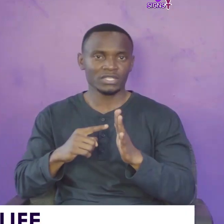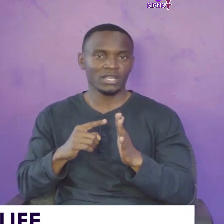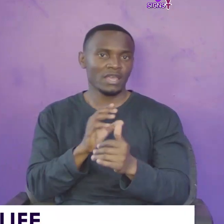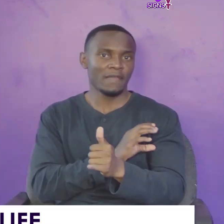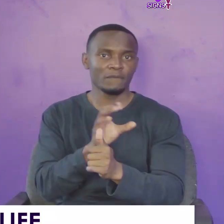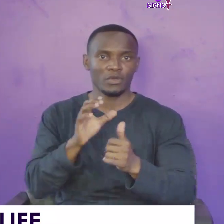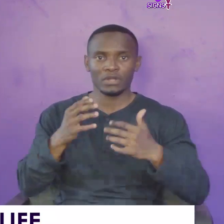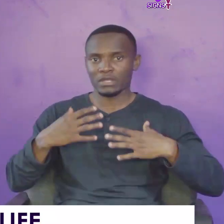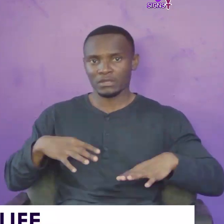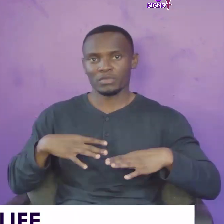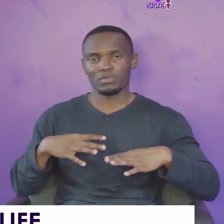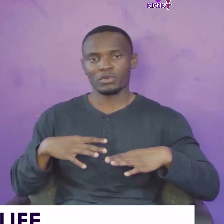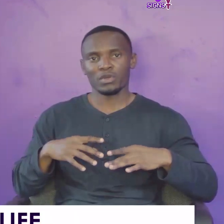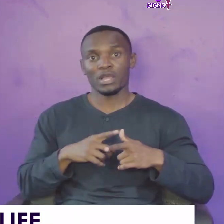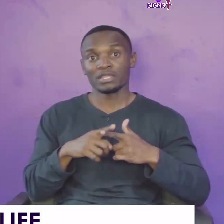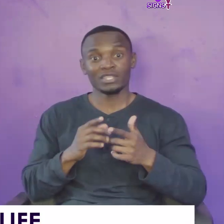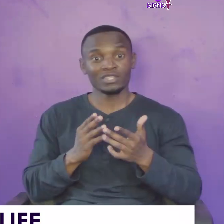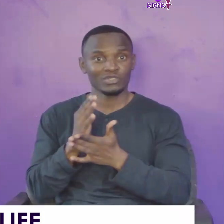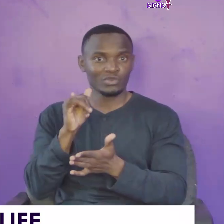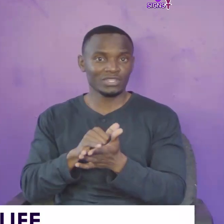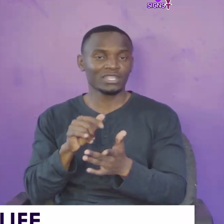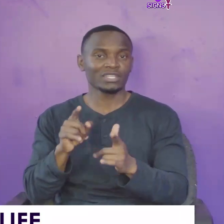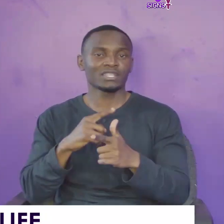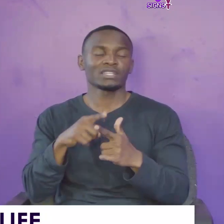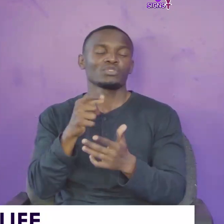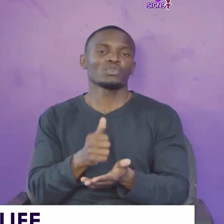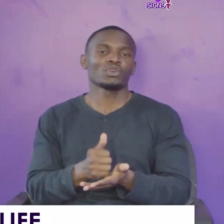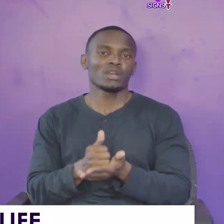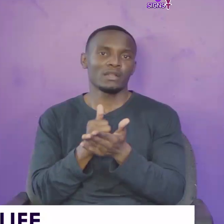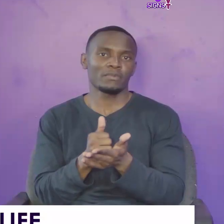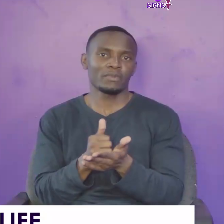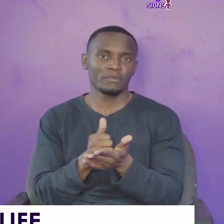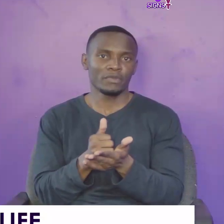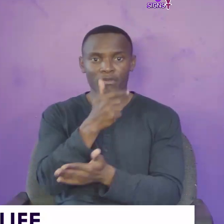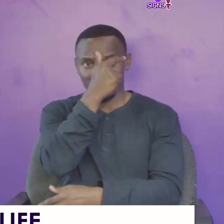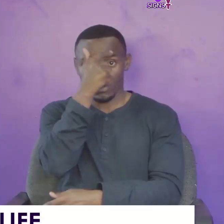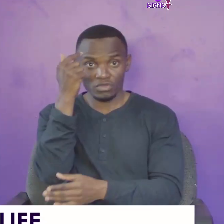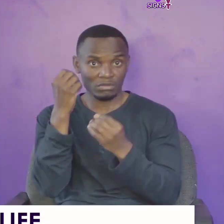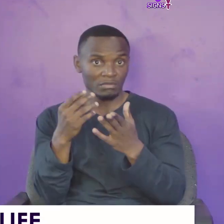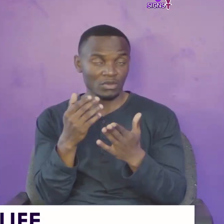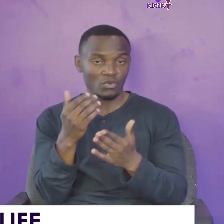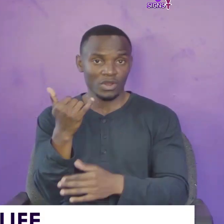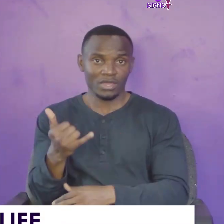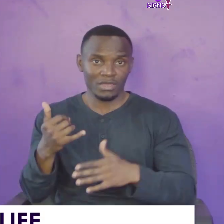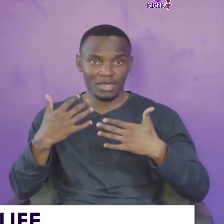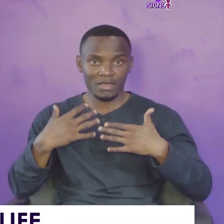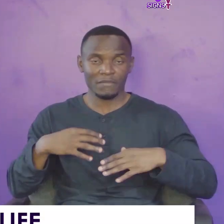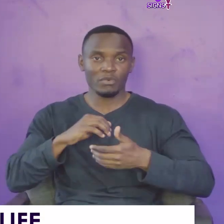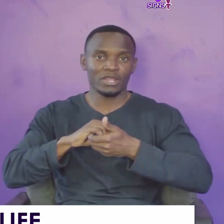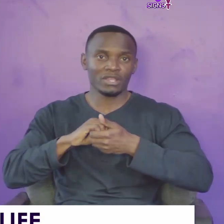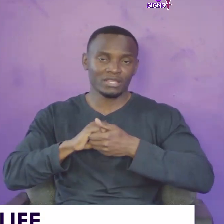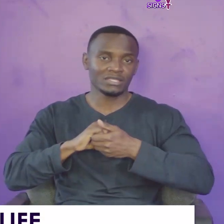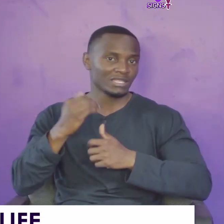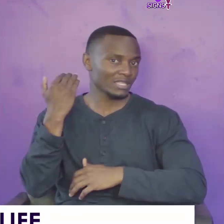even by doing that, you're assisting them be ethical people, because some of the young people that you find engaging in crimes, some of